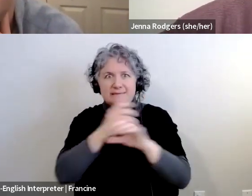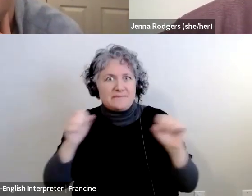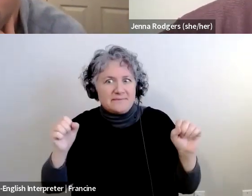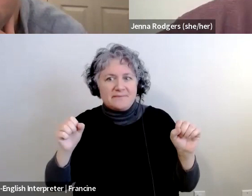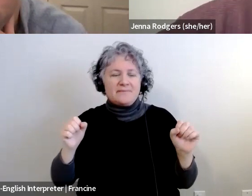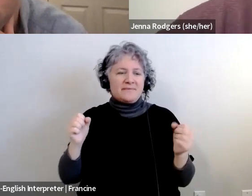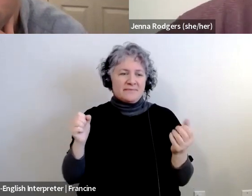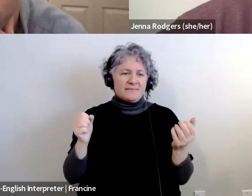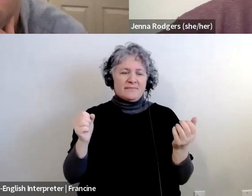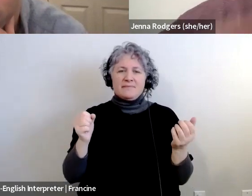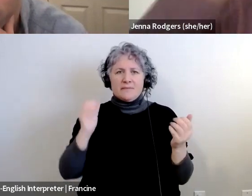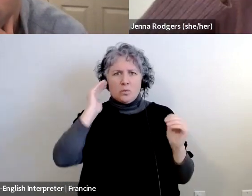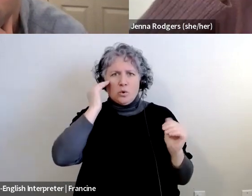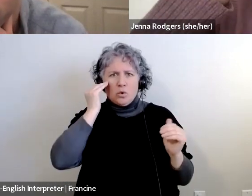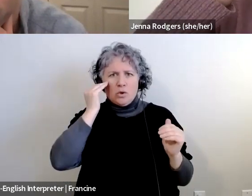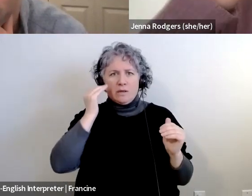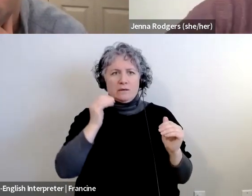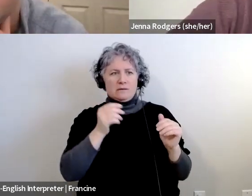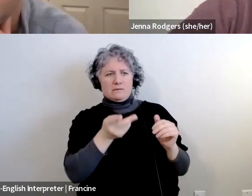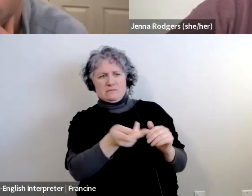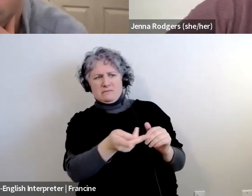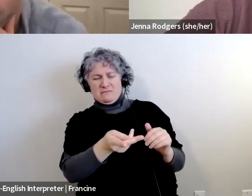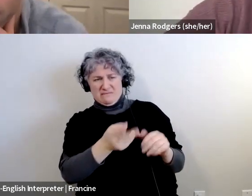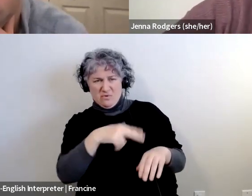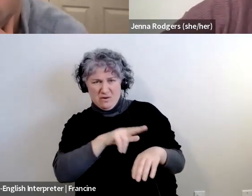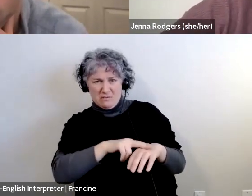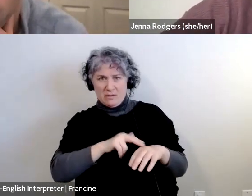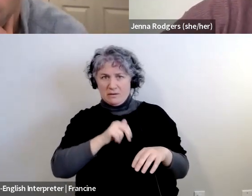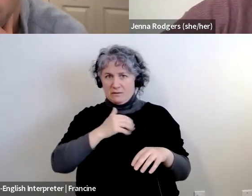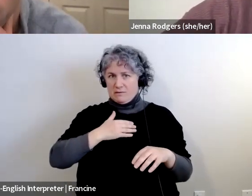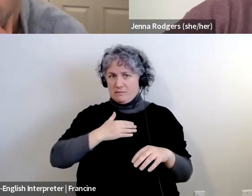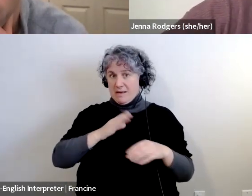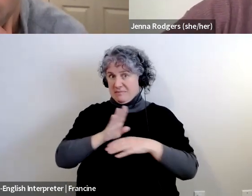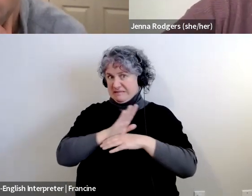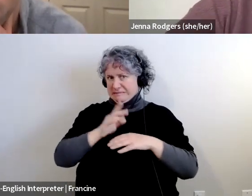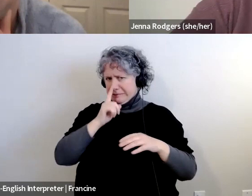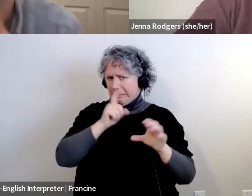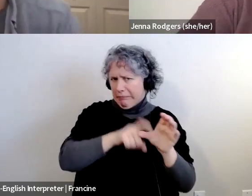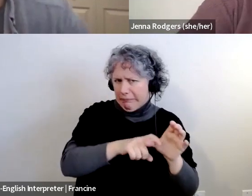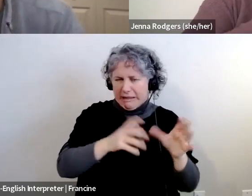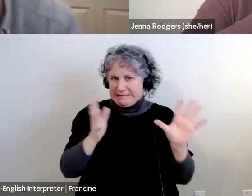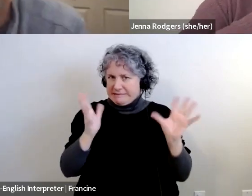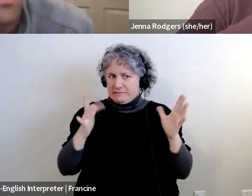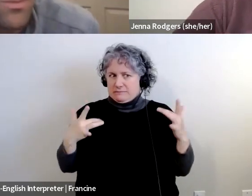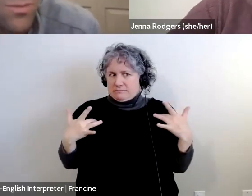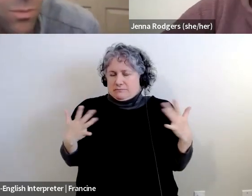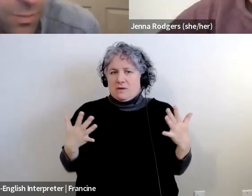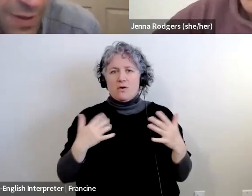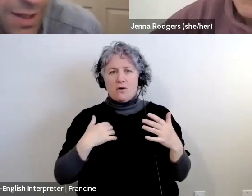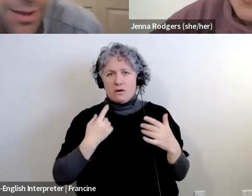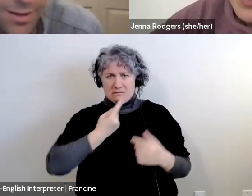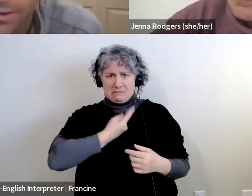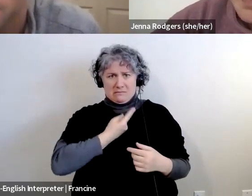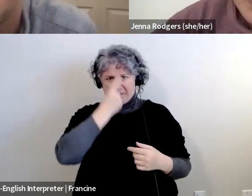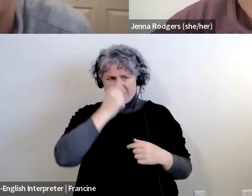that worrying that what's happening is normal, or that it's none of our business, or worrying that like maybe I'm the only one who thinks that this